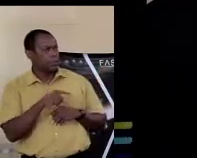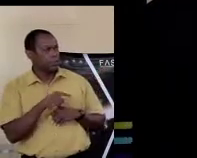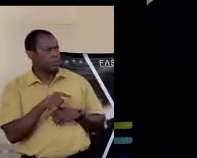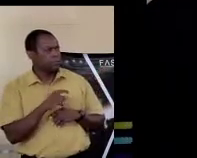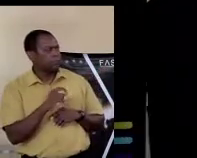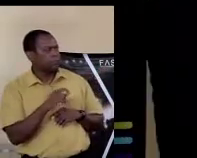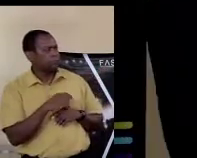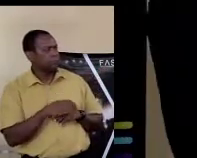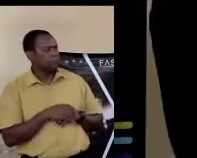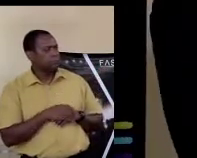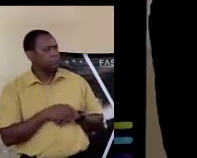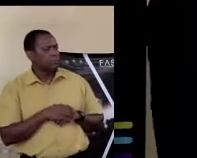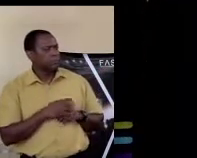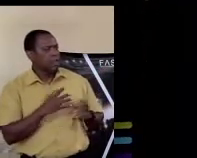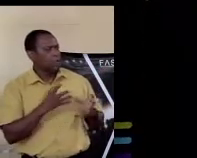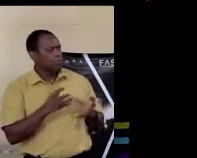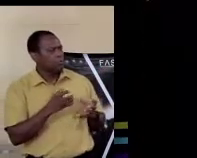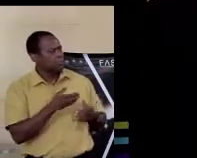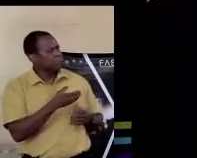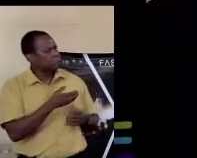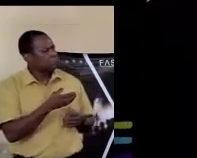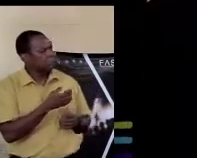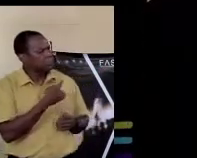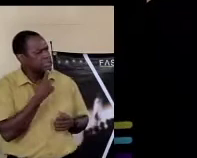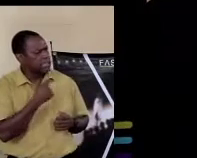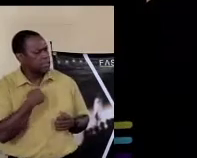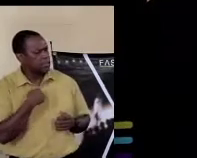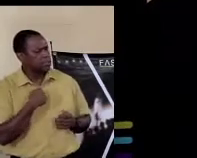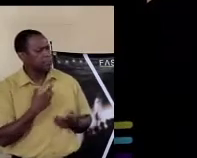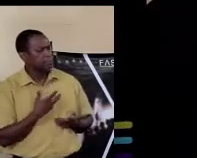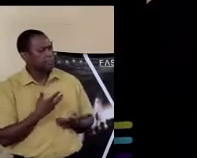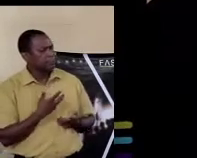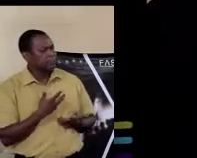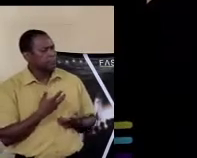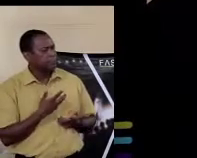Tell us about, and I think you started telling us about it already, but